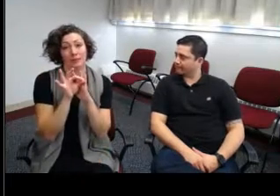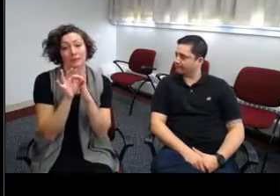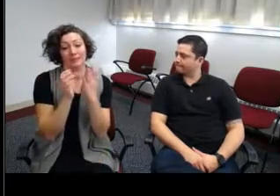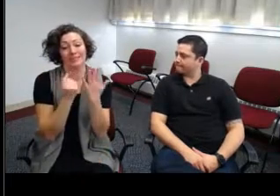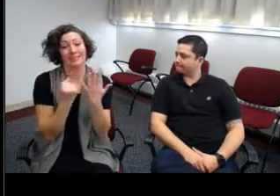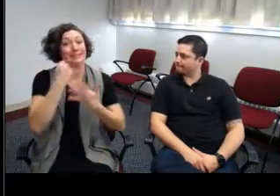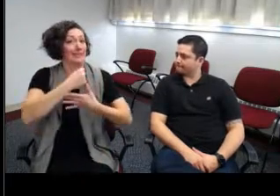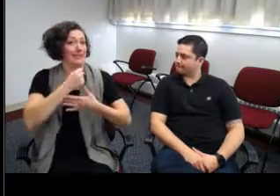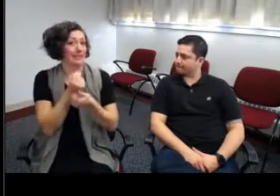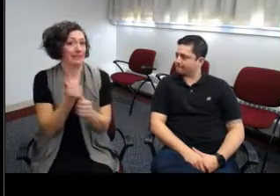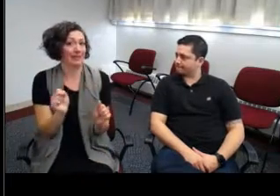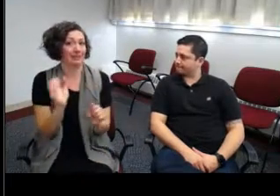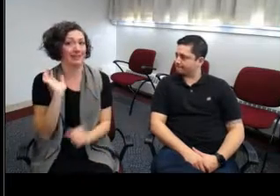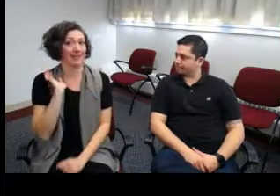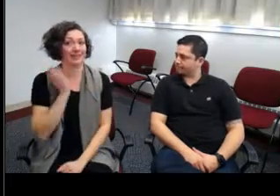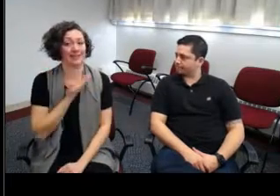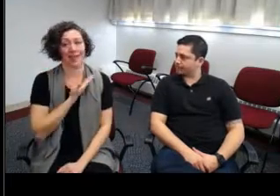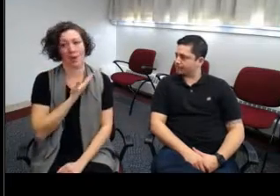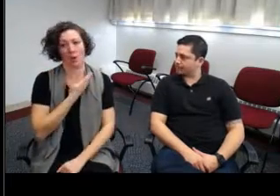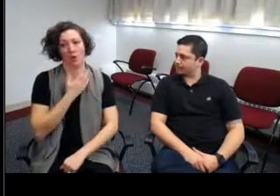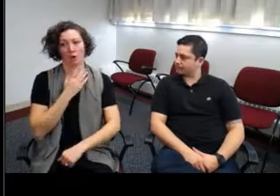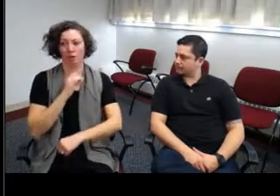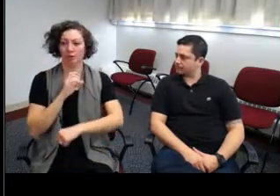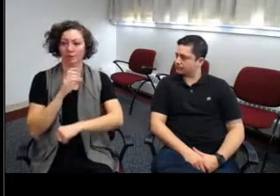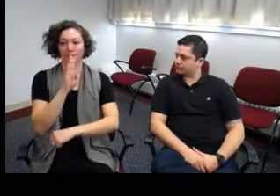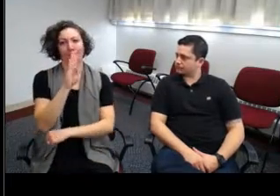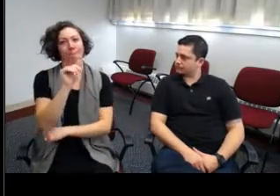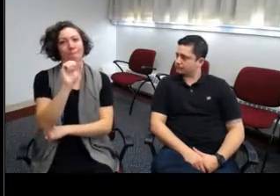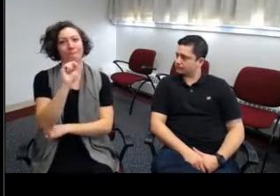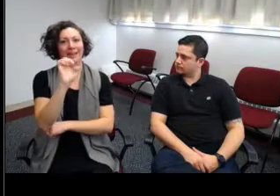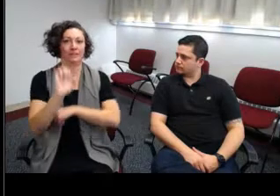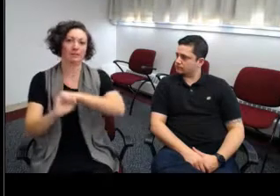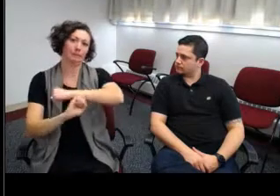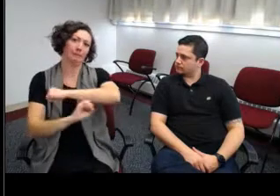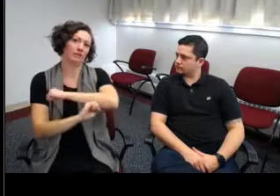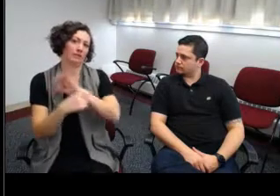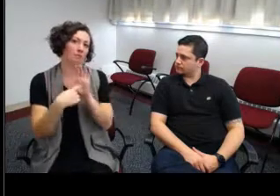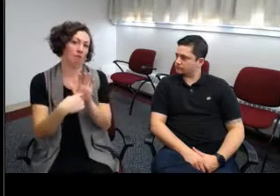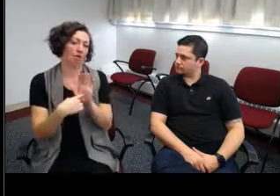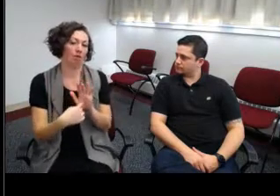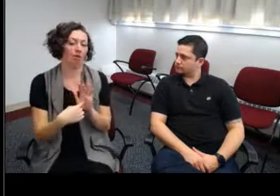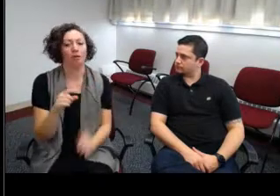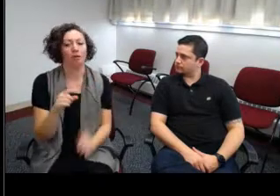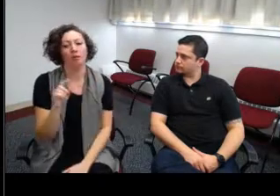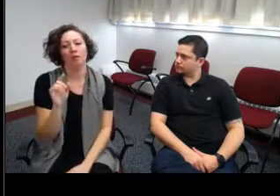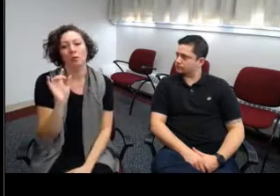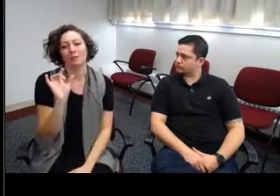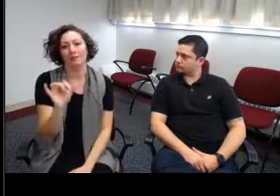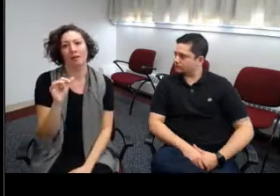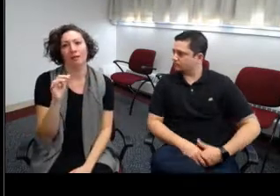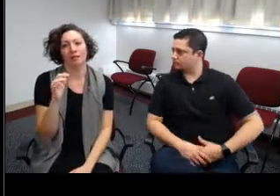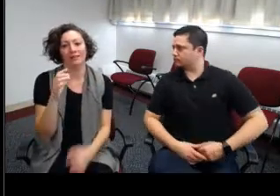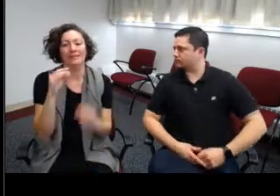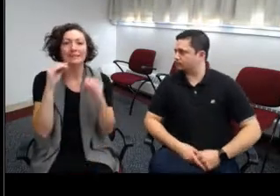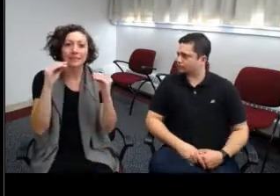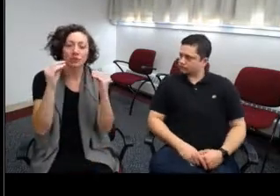So one of the reasons that we picked the Seeking Safety as our base